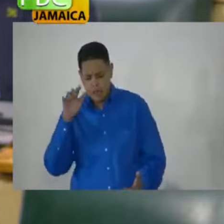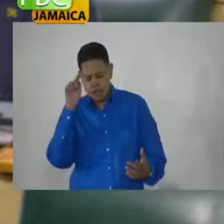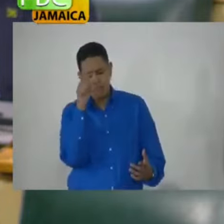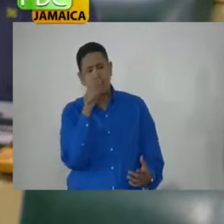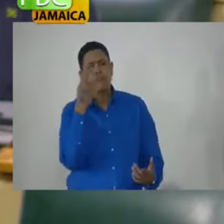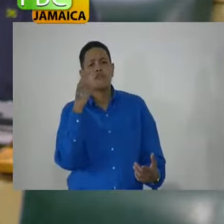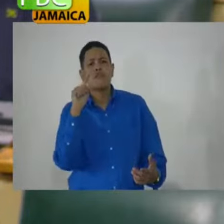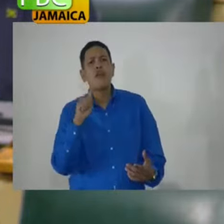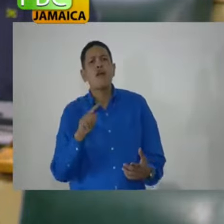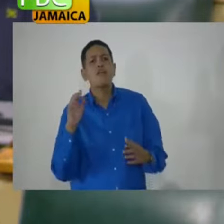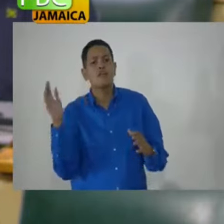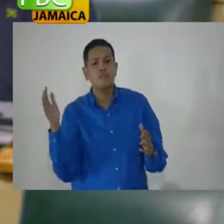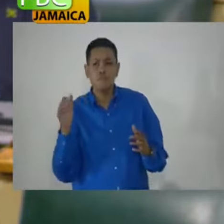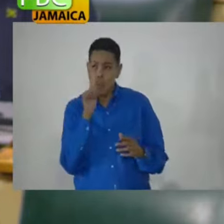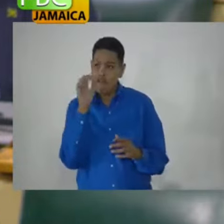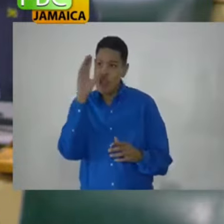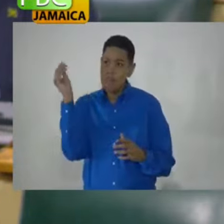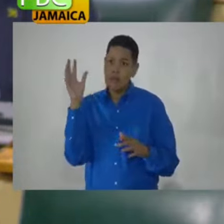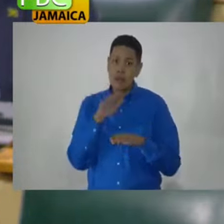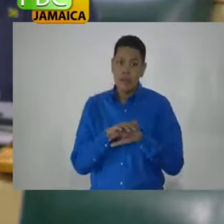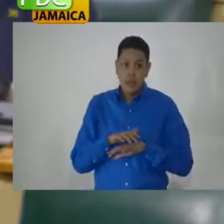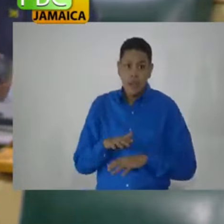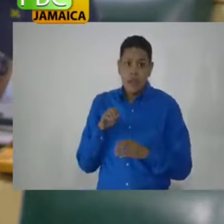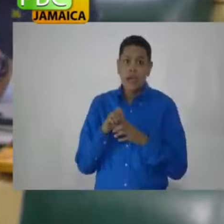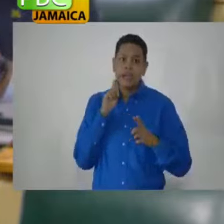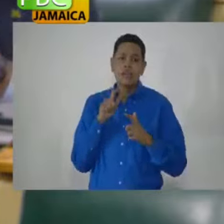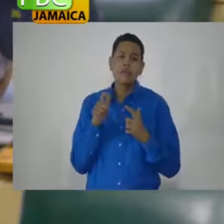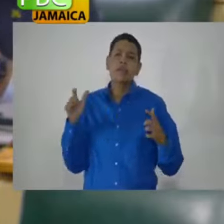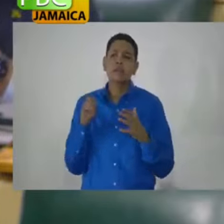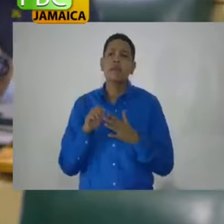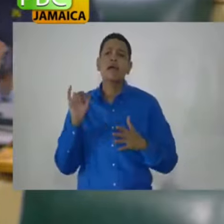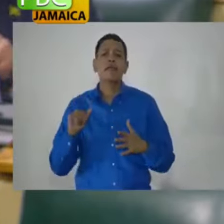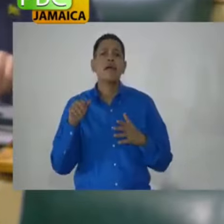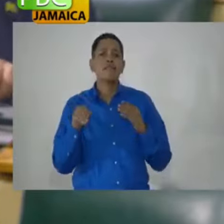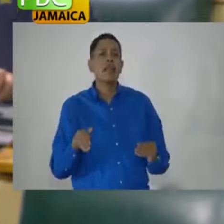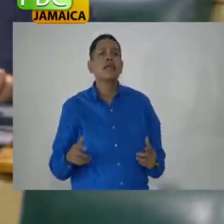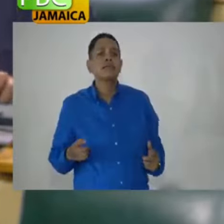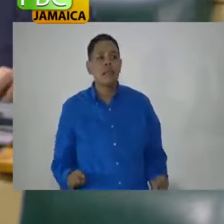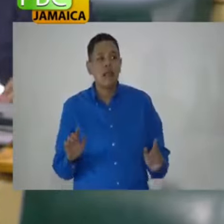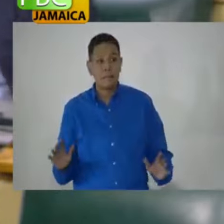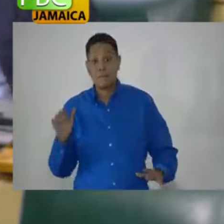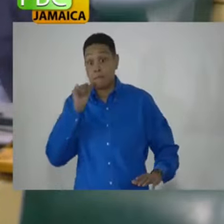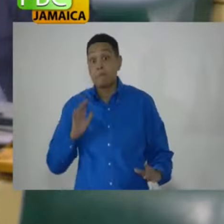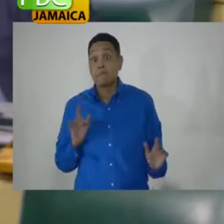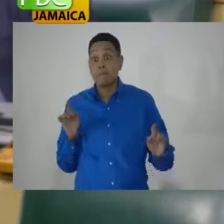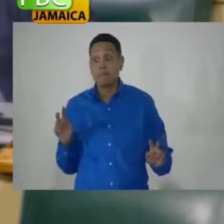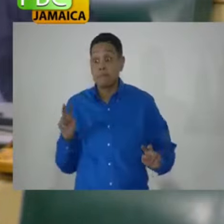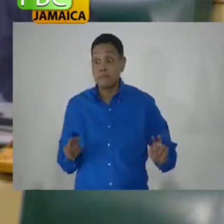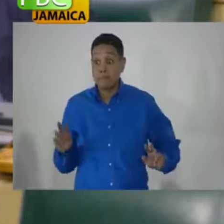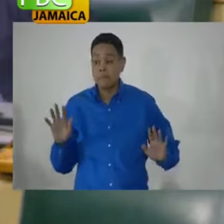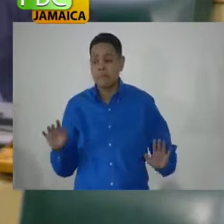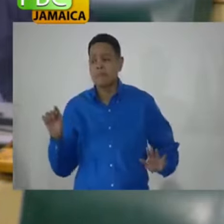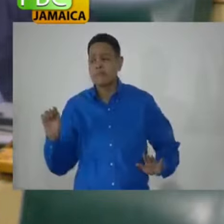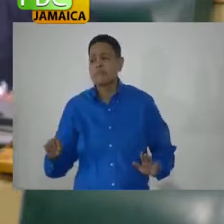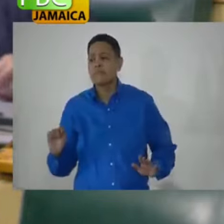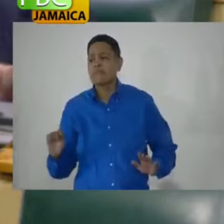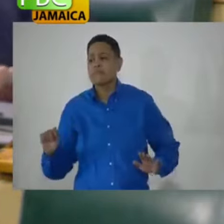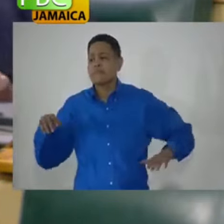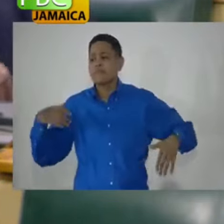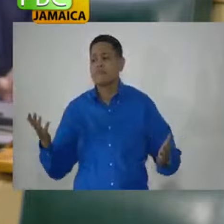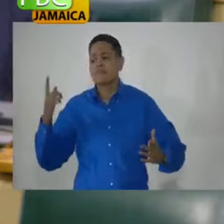to crowd in the private sector, is a big part of that financing. Madam Speaker, this was